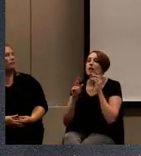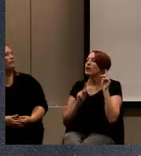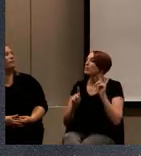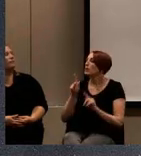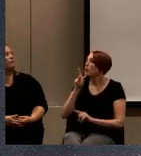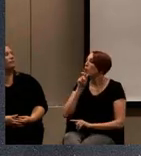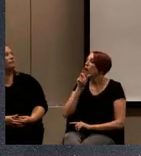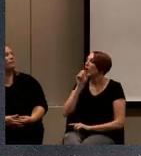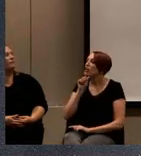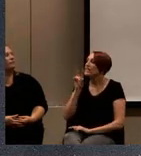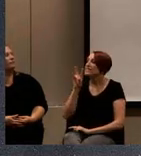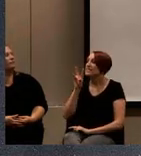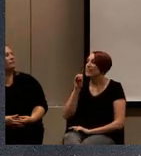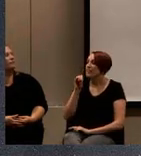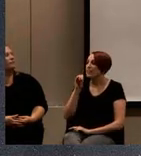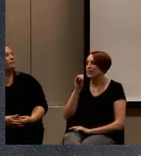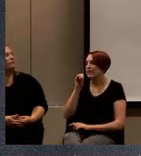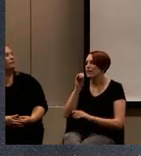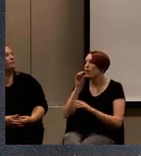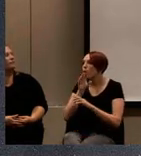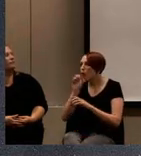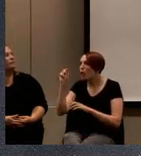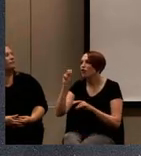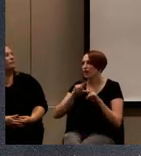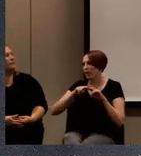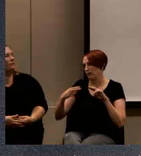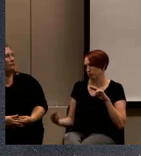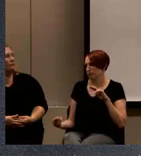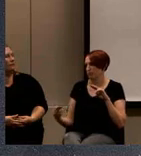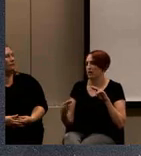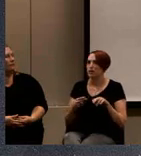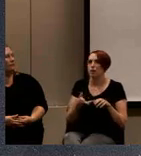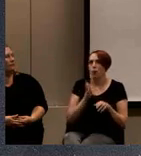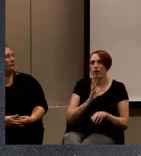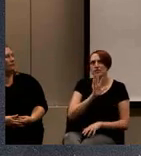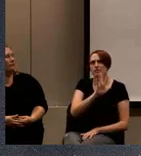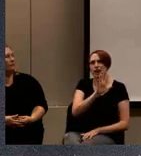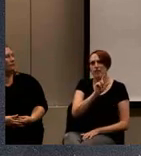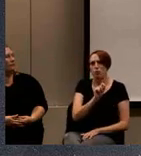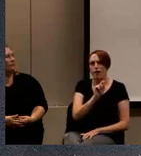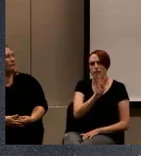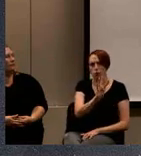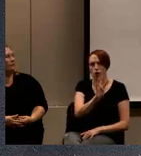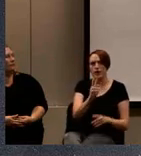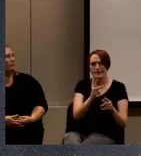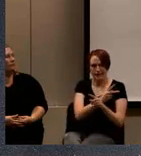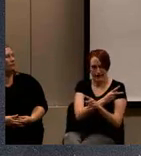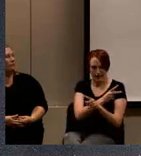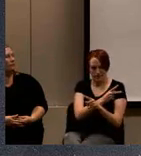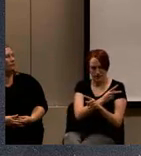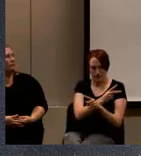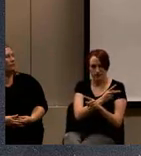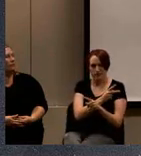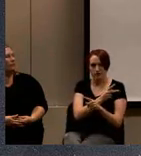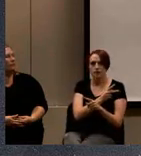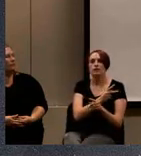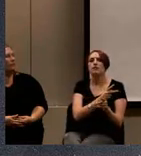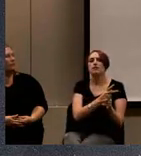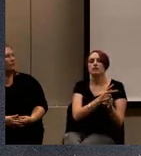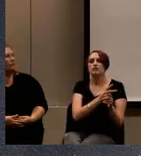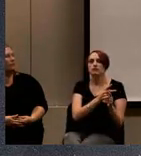greater difference, going from 5.4 times more likely to be killed in a crash in